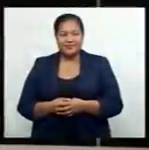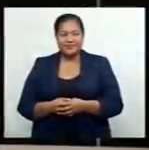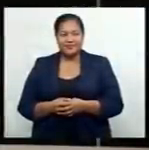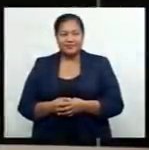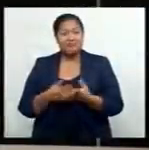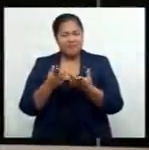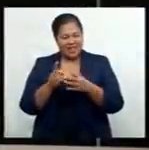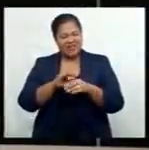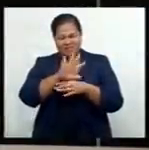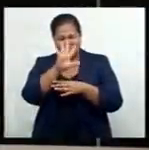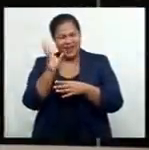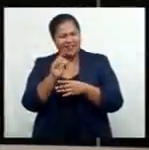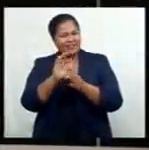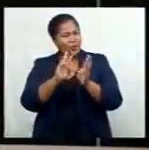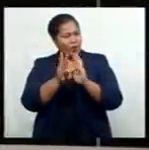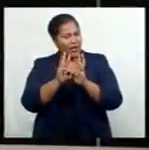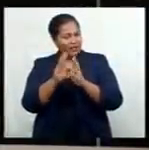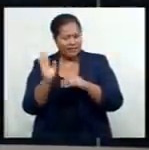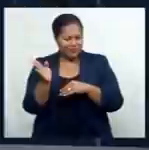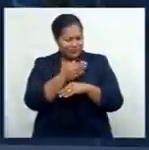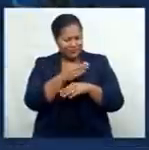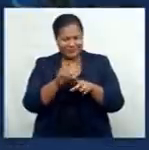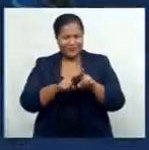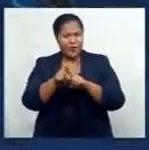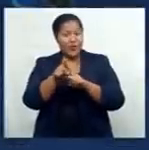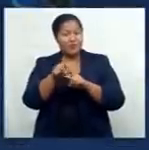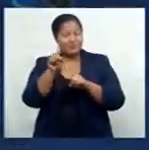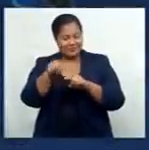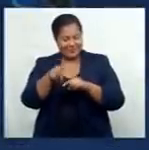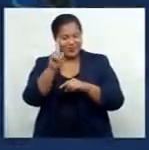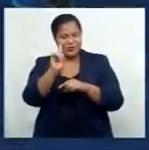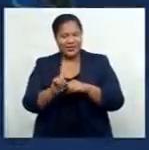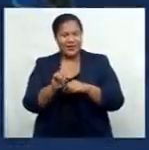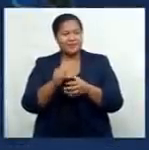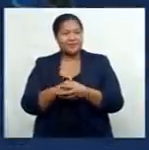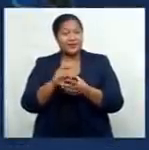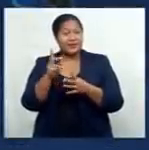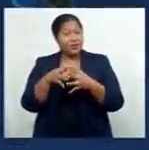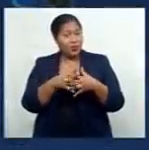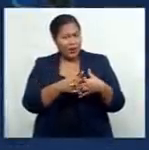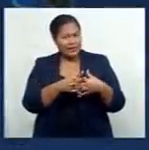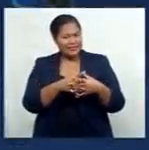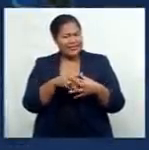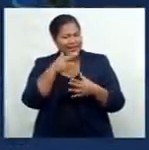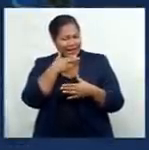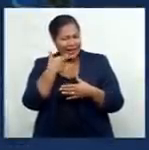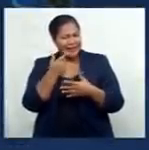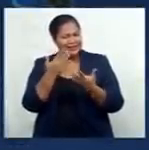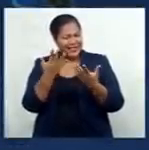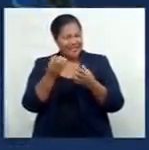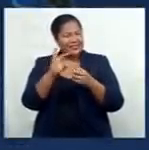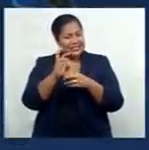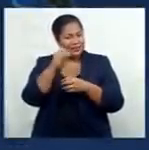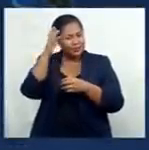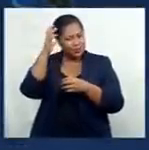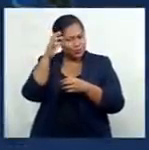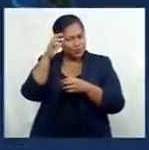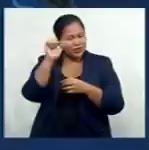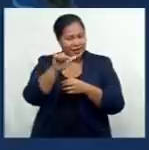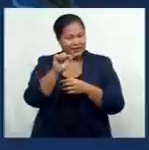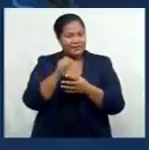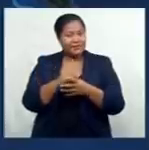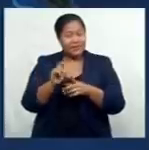Generally, fine weather prevailed over most parts again today. In the west, nice with partial sunshine.